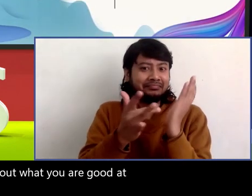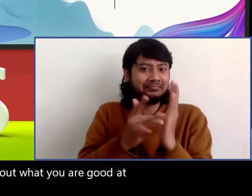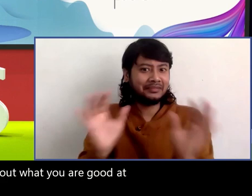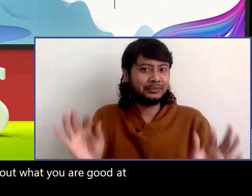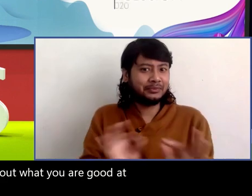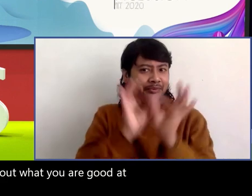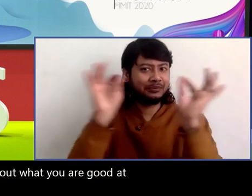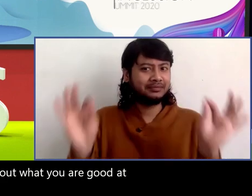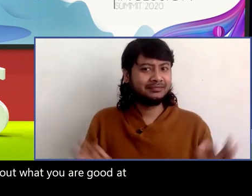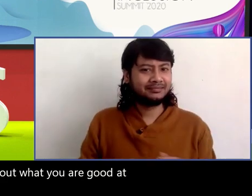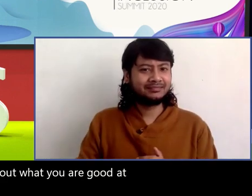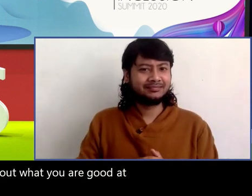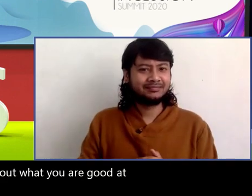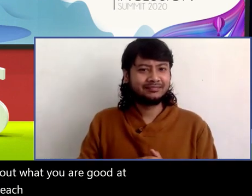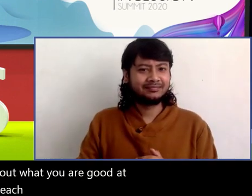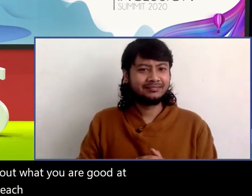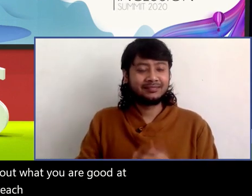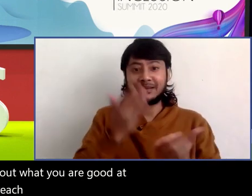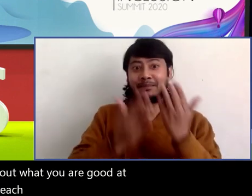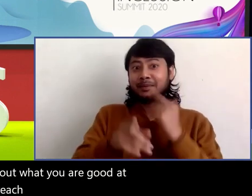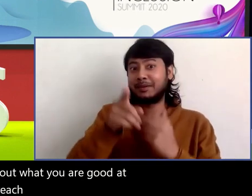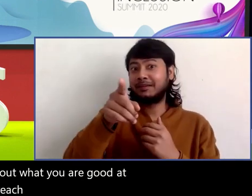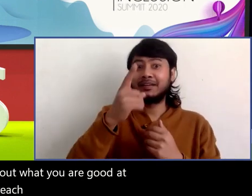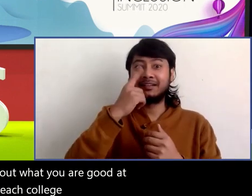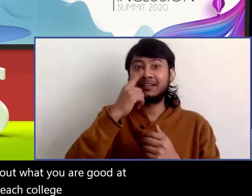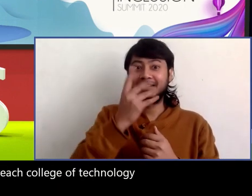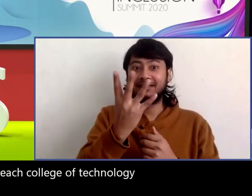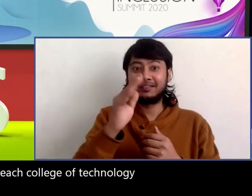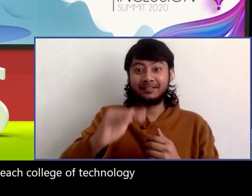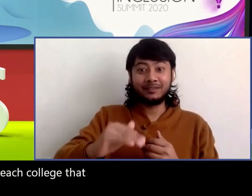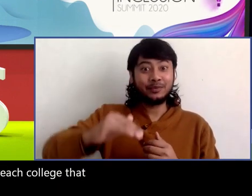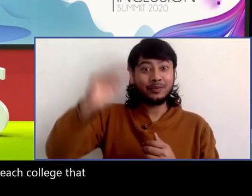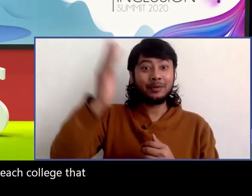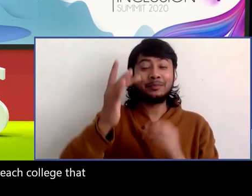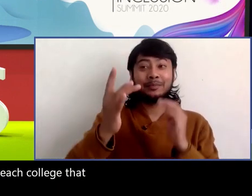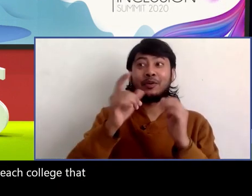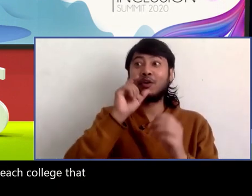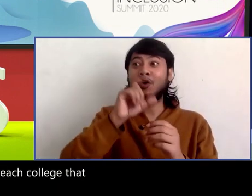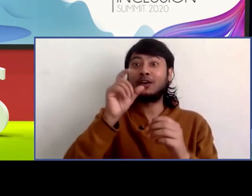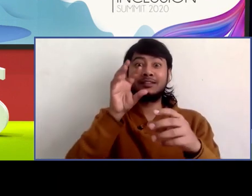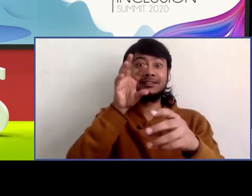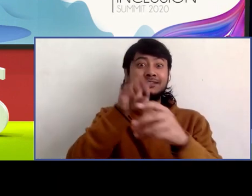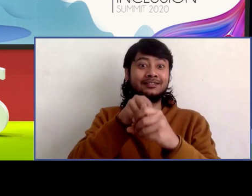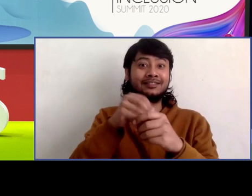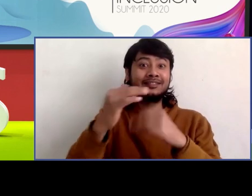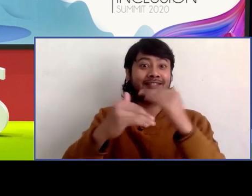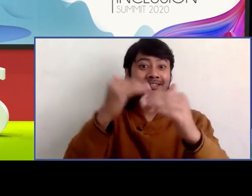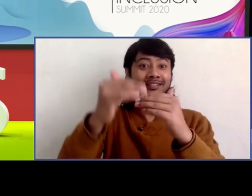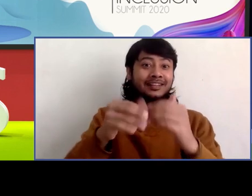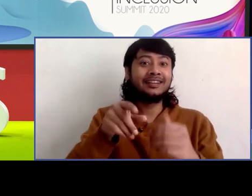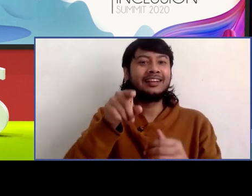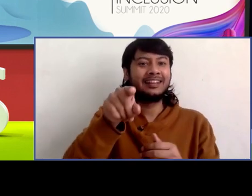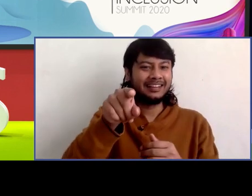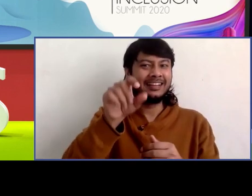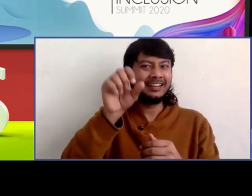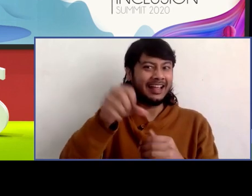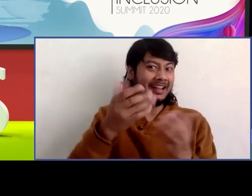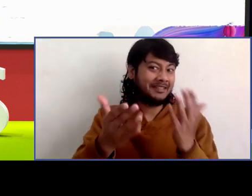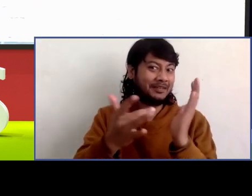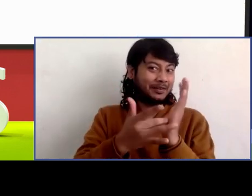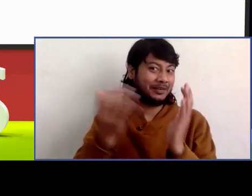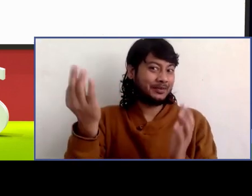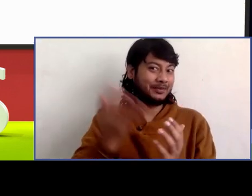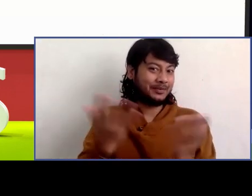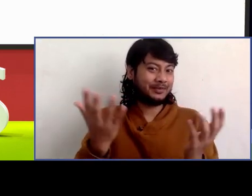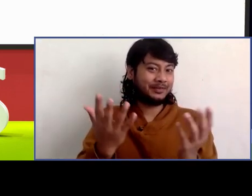reach college, that technology might come. And as you all think, let's listen to four children like